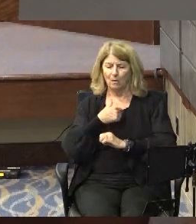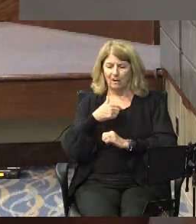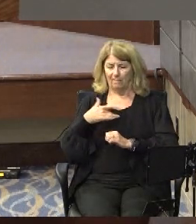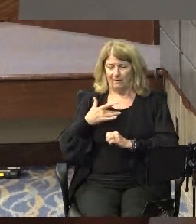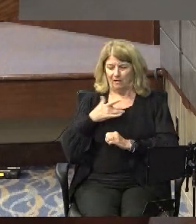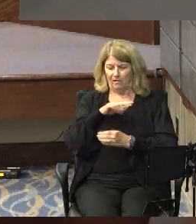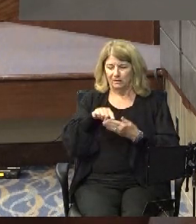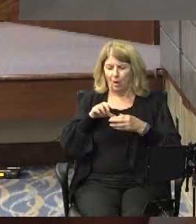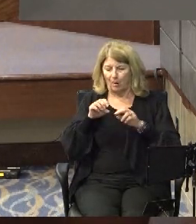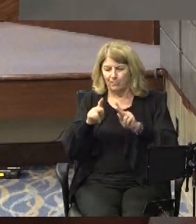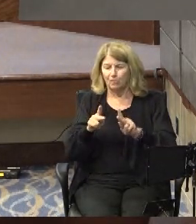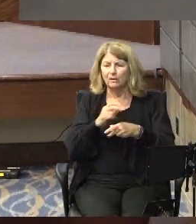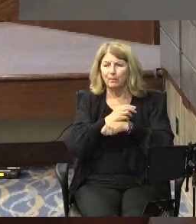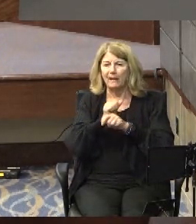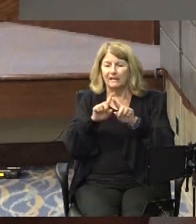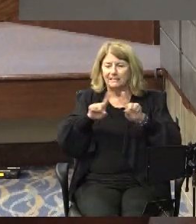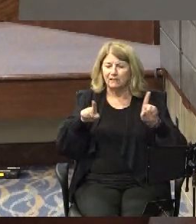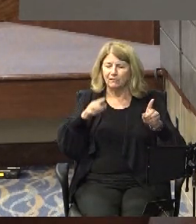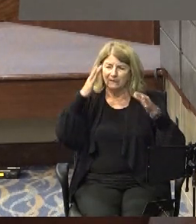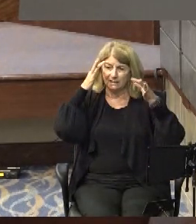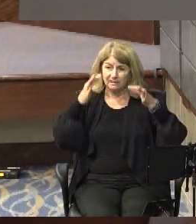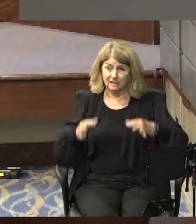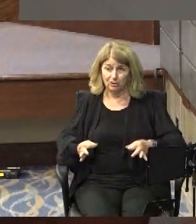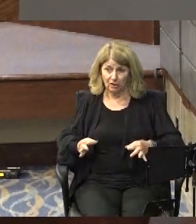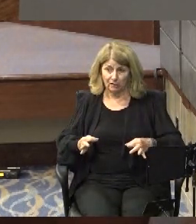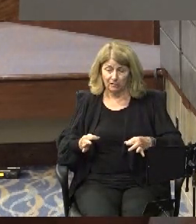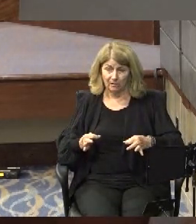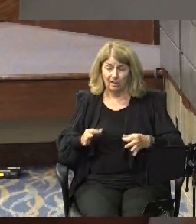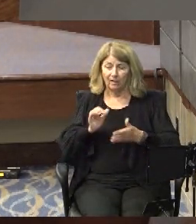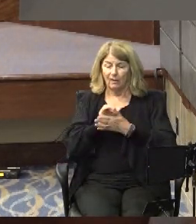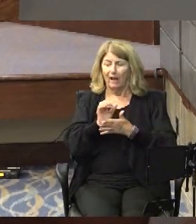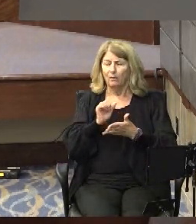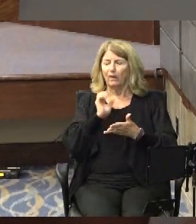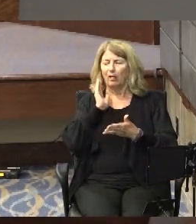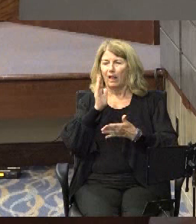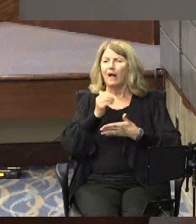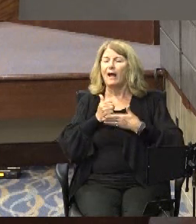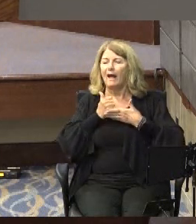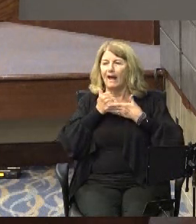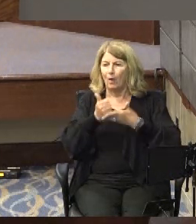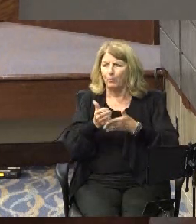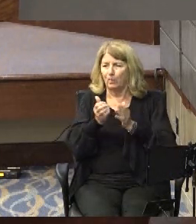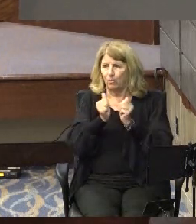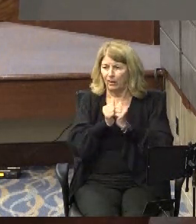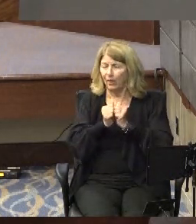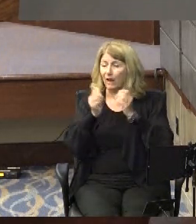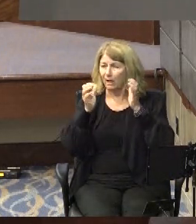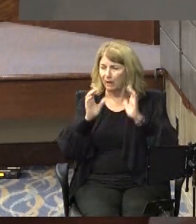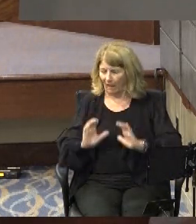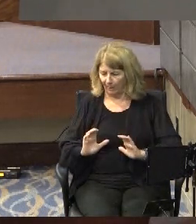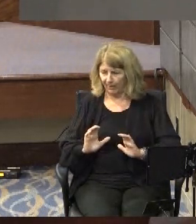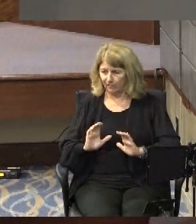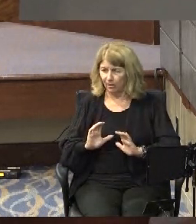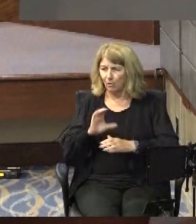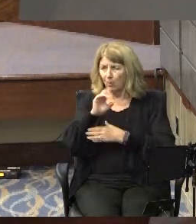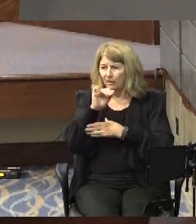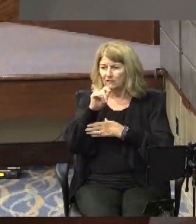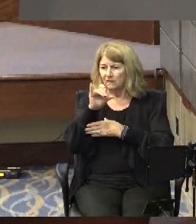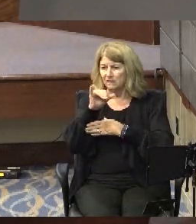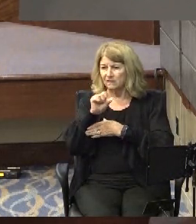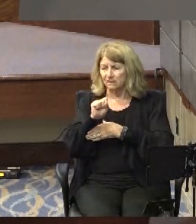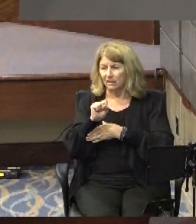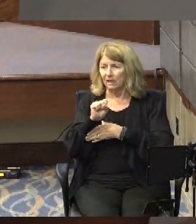a different decision, a decision that will combat the climate crisis rather than compound it. Rather than buy